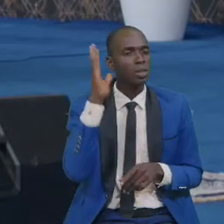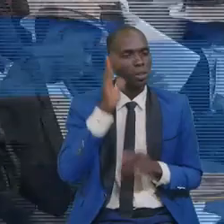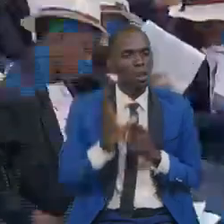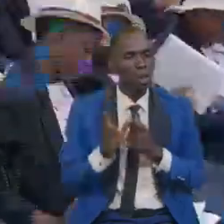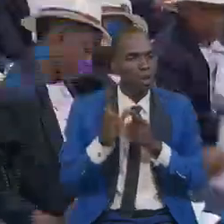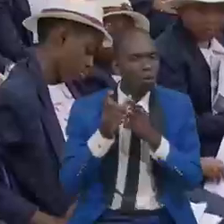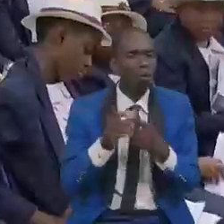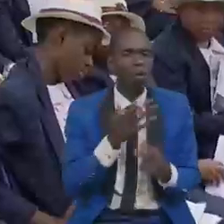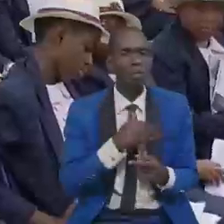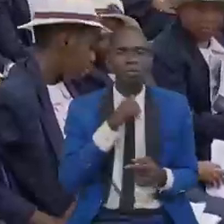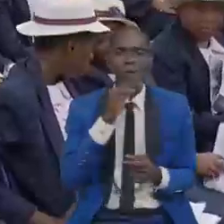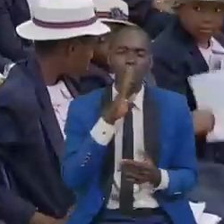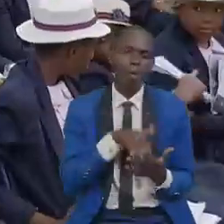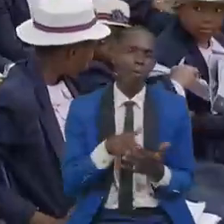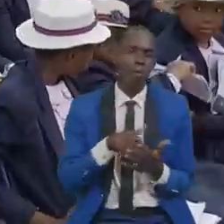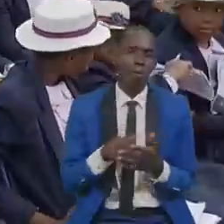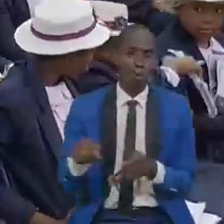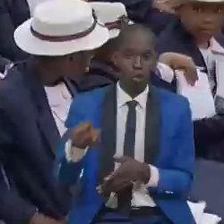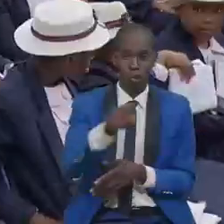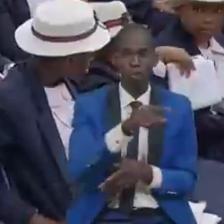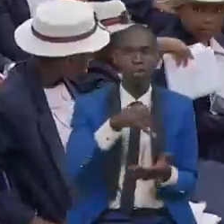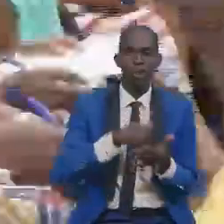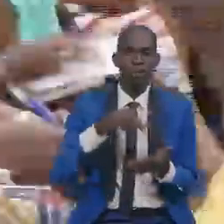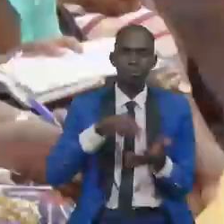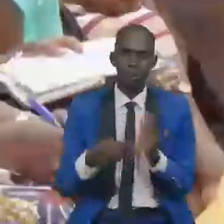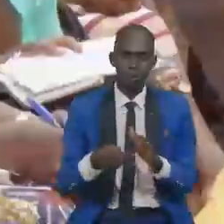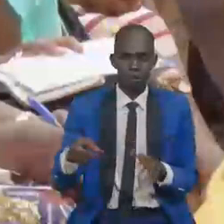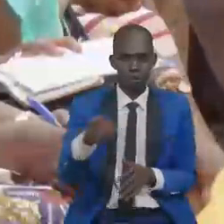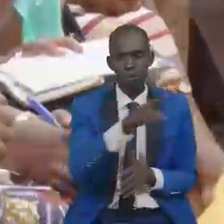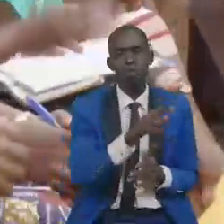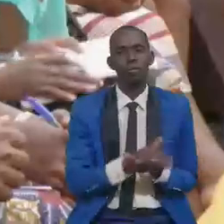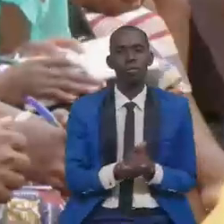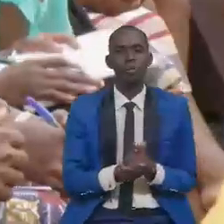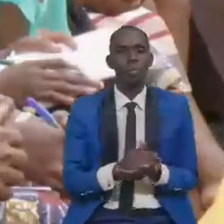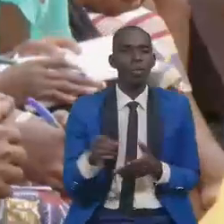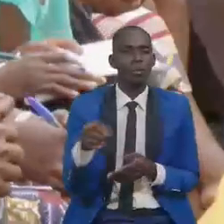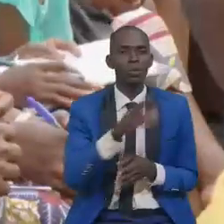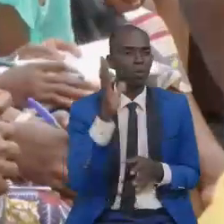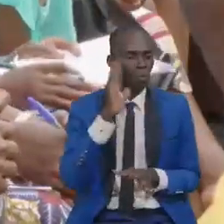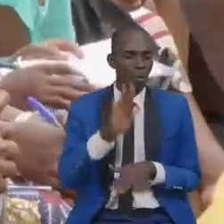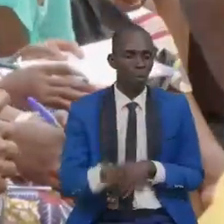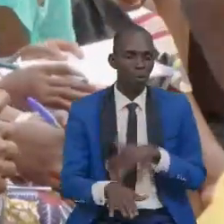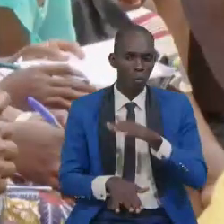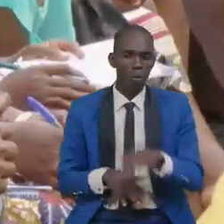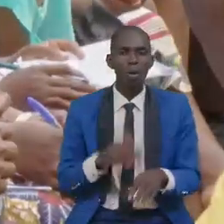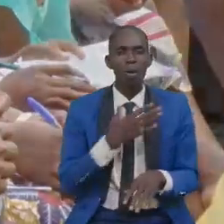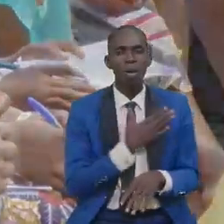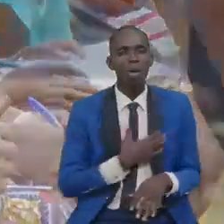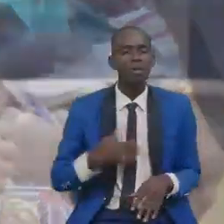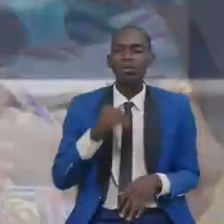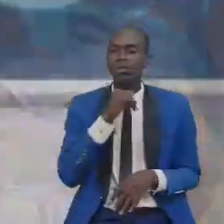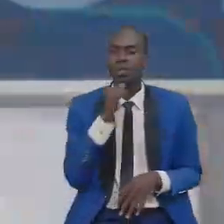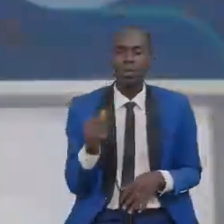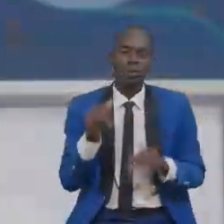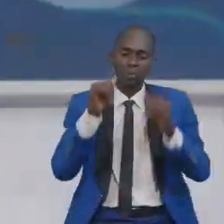talking about you and yes I said he's talking about you they shall walk and not faint